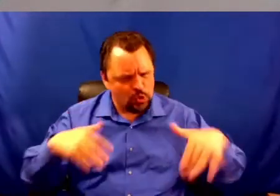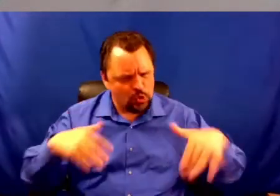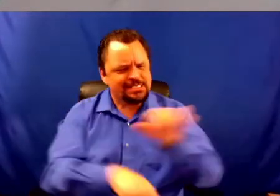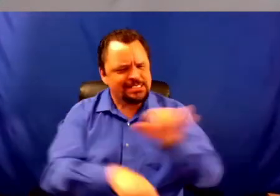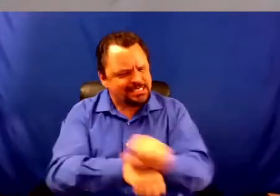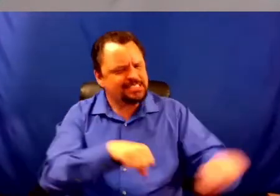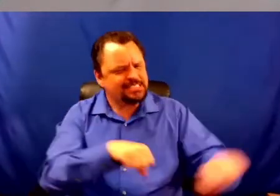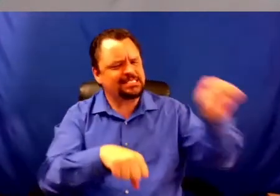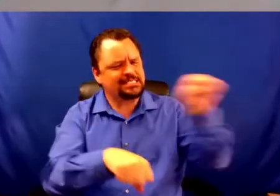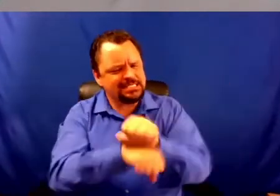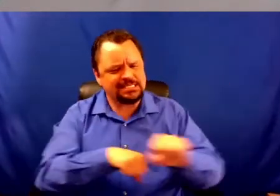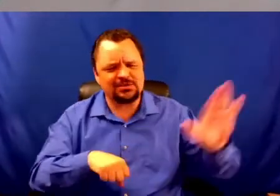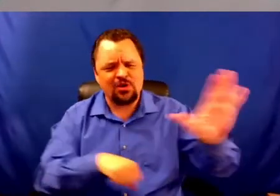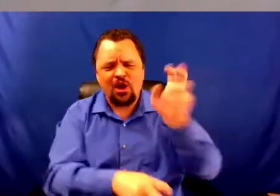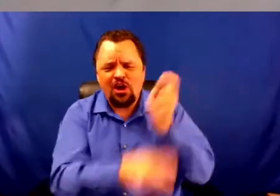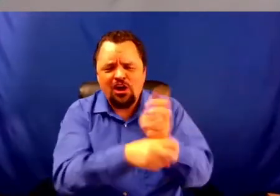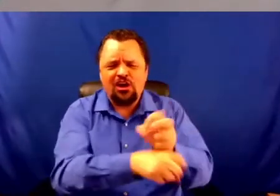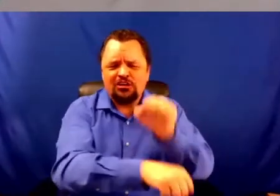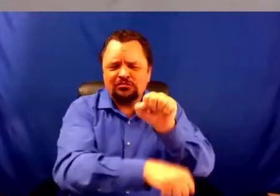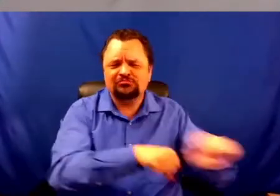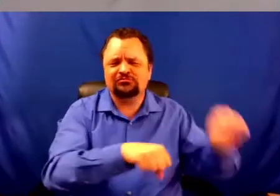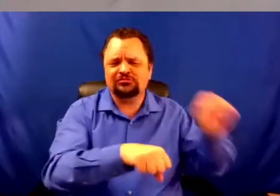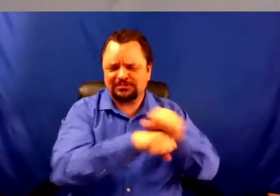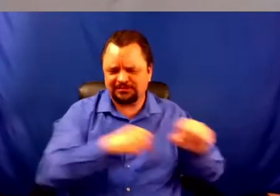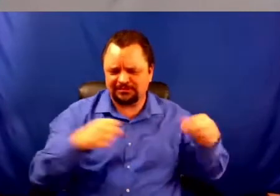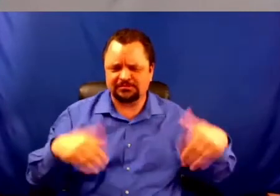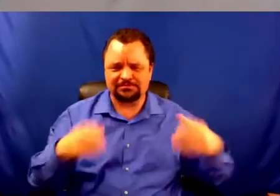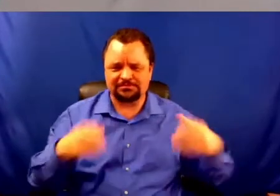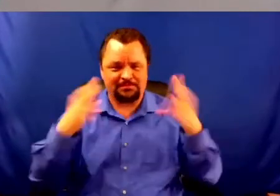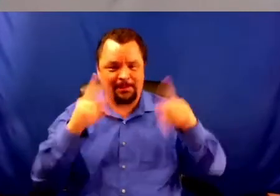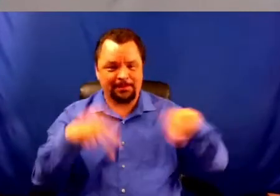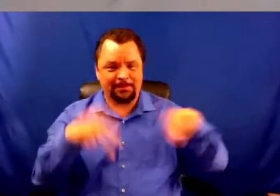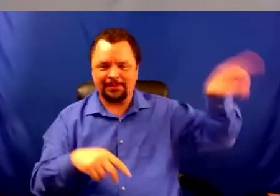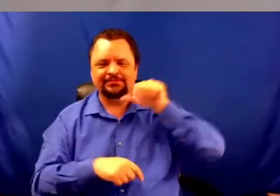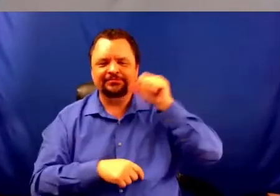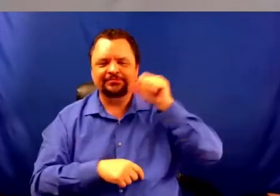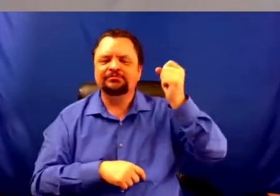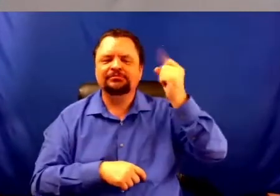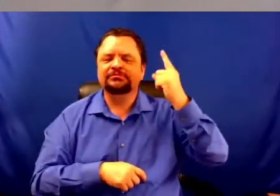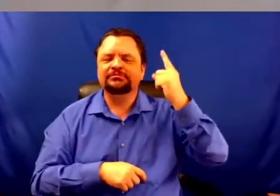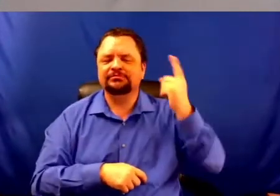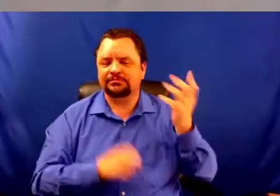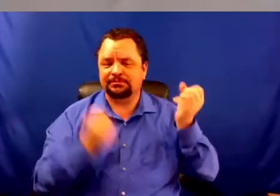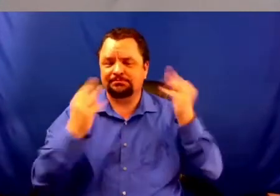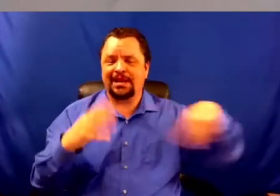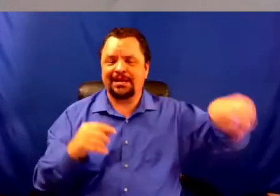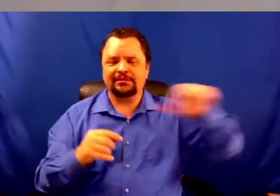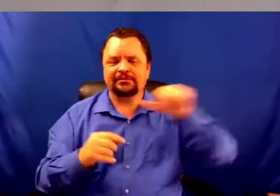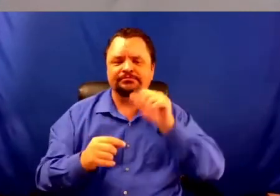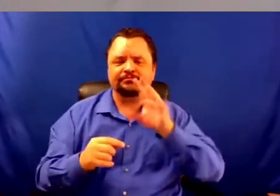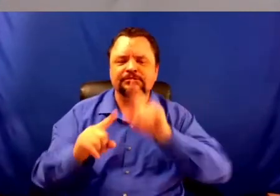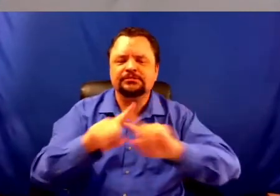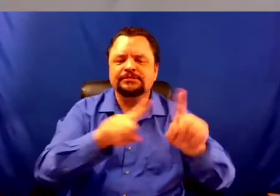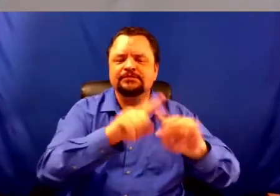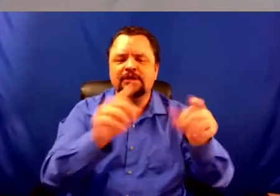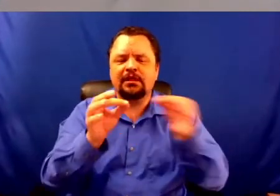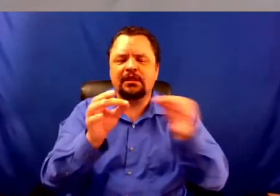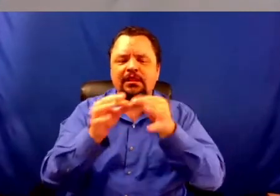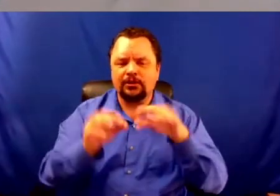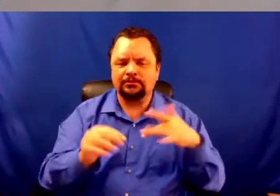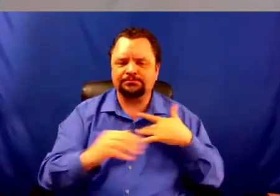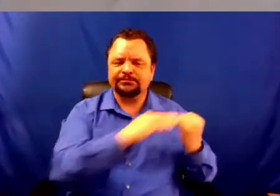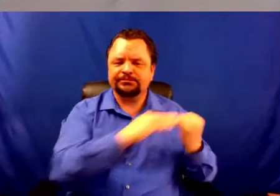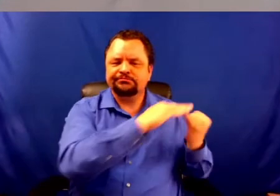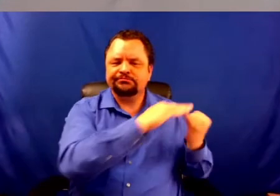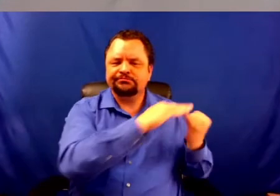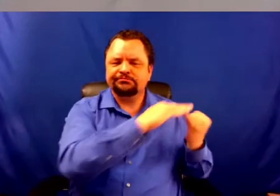do. And some of my people don't understand because they just don't speak the language. They have language isolation, status